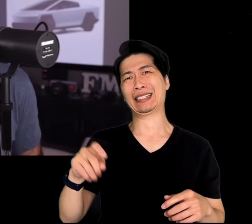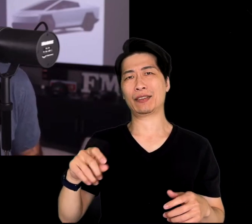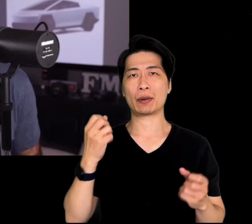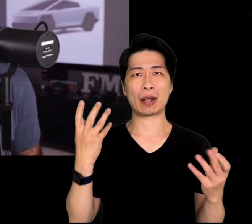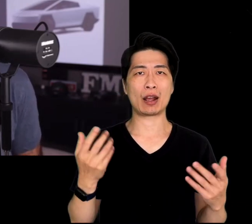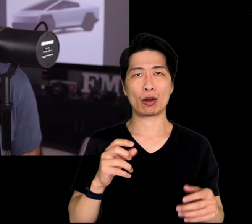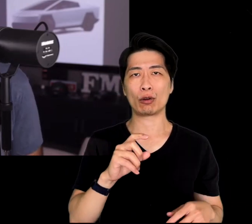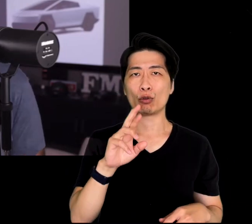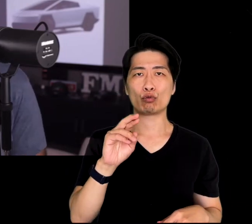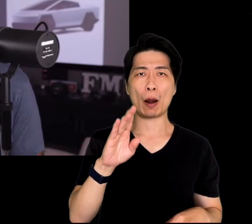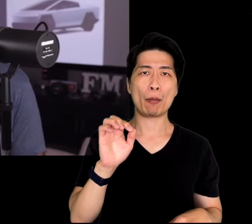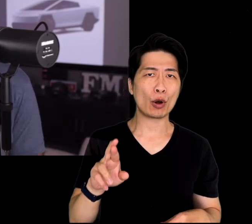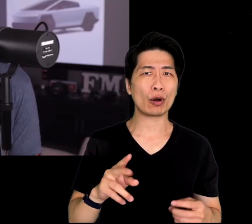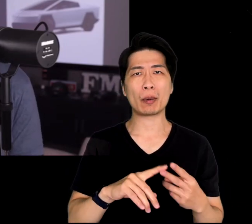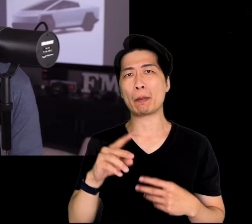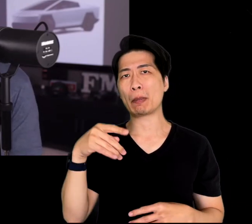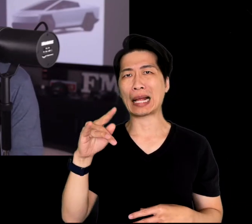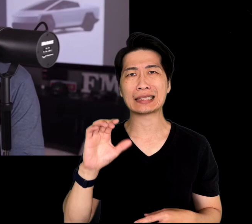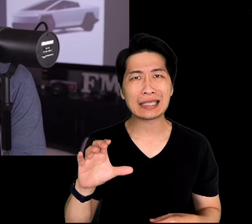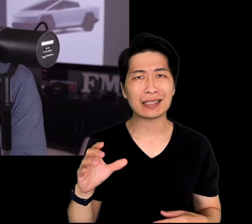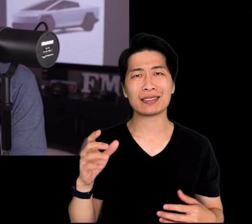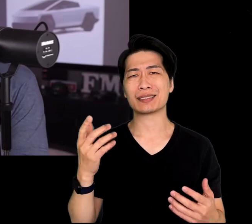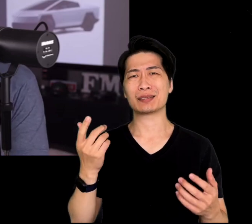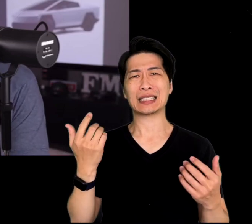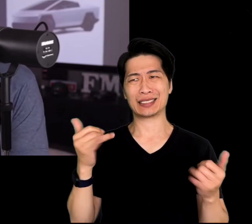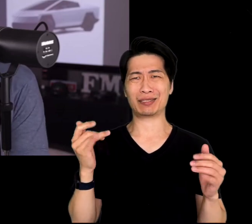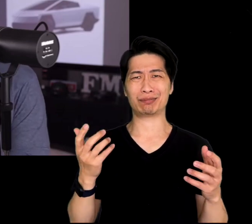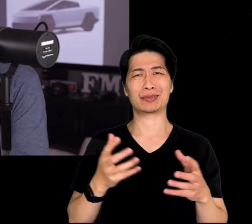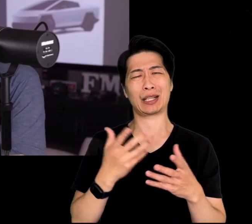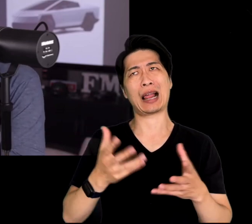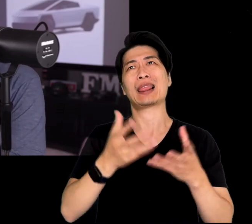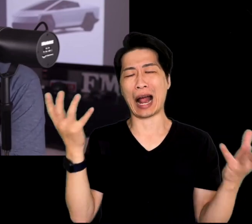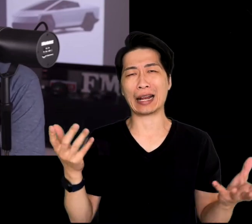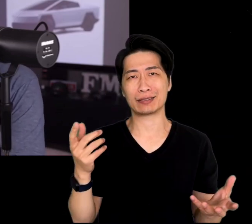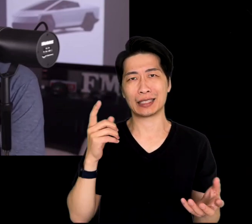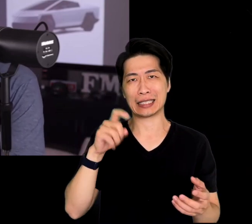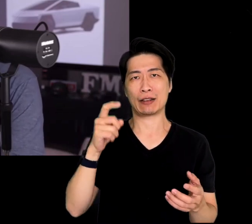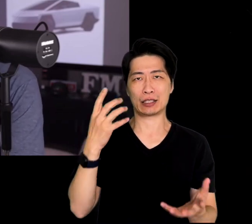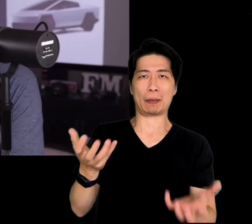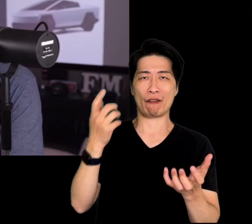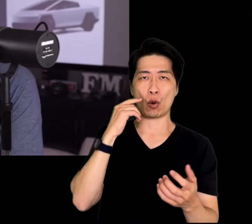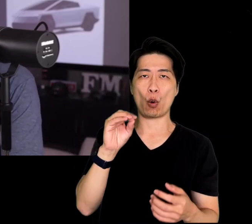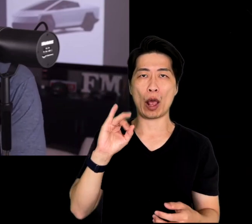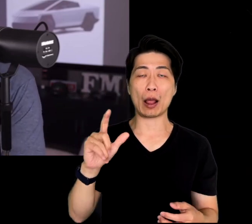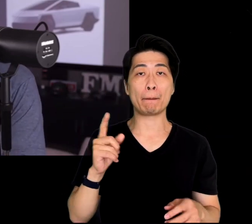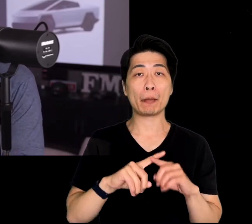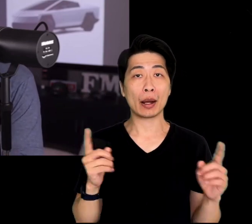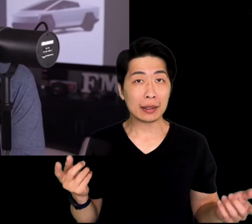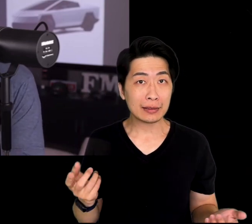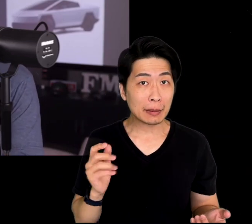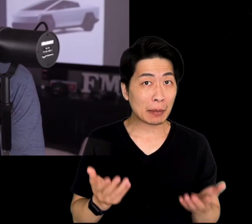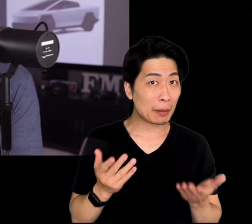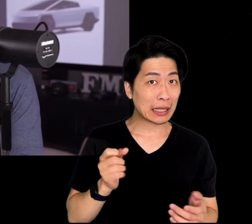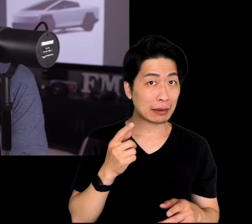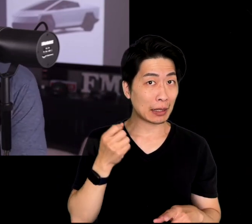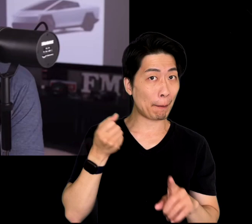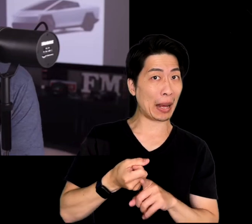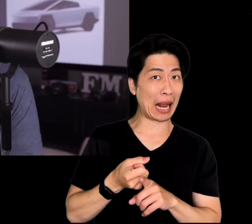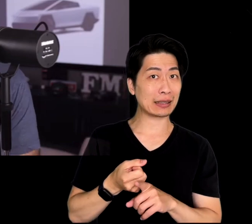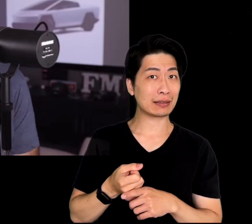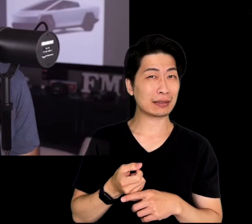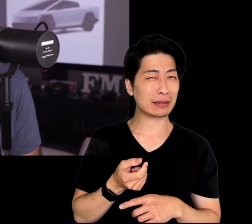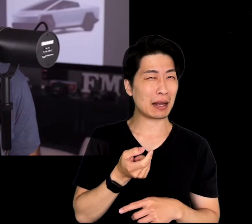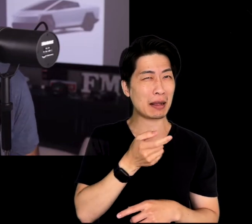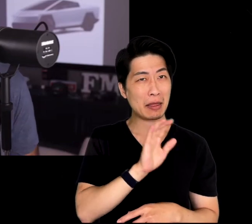mean, there's so many use cases for petroleum. It's crazy. But it is interesting to see that, this might be impacting